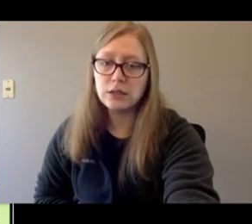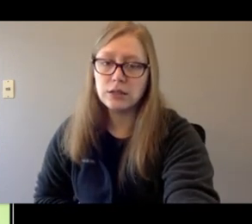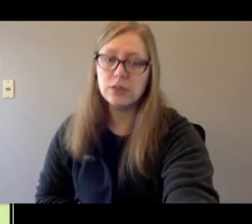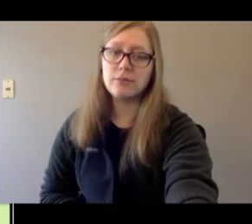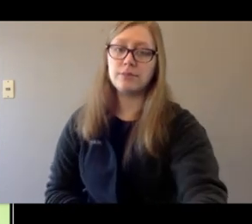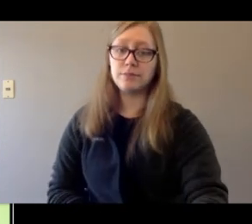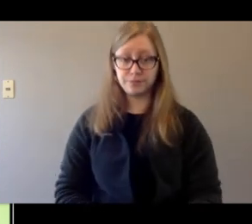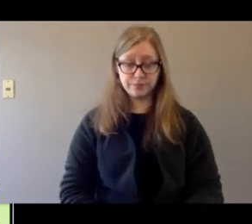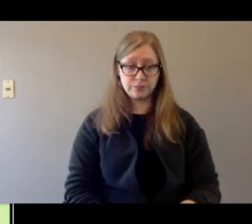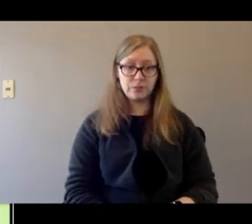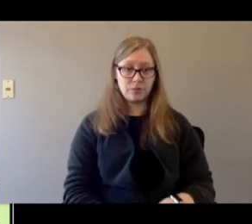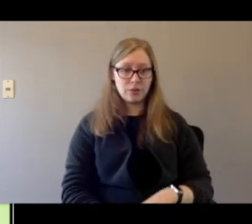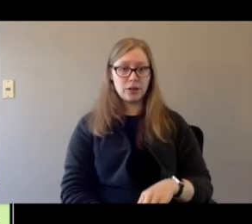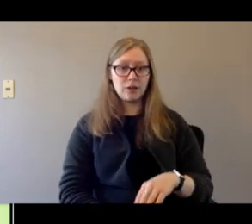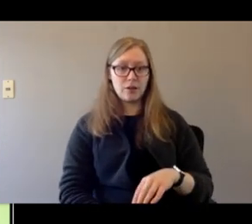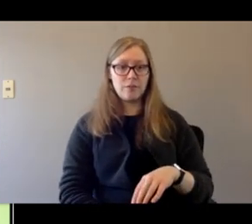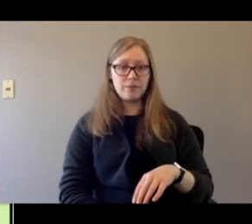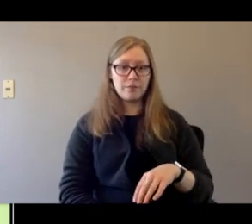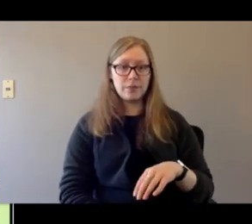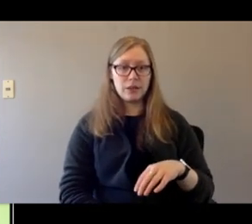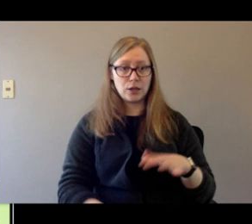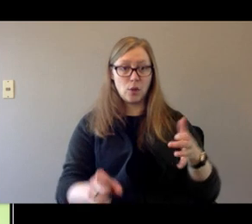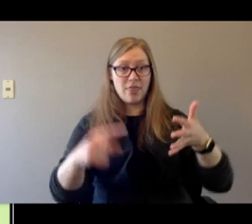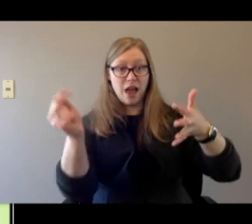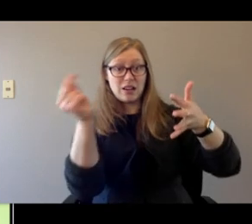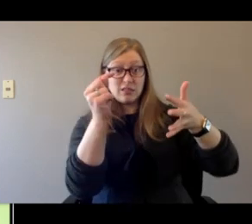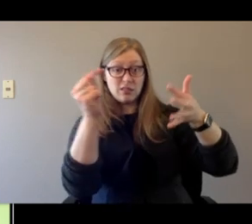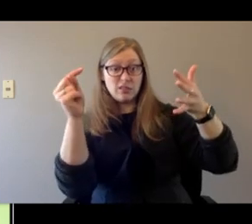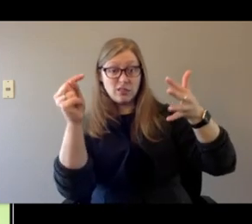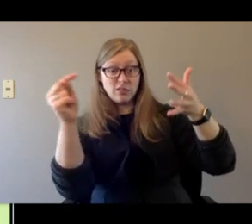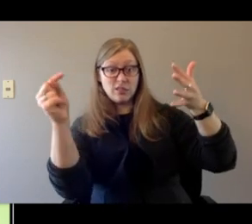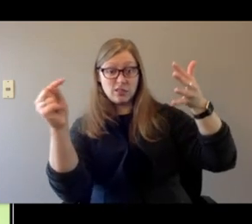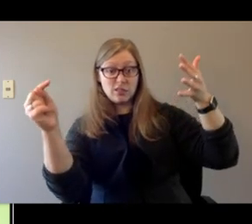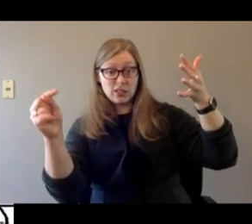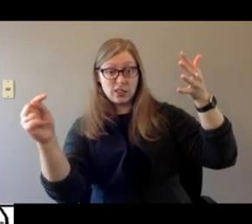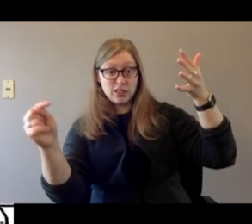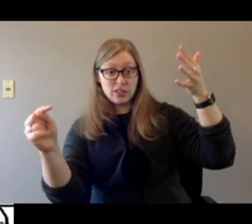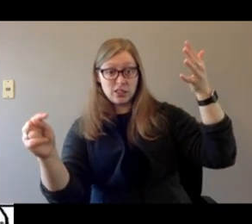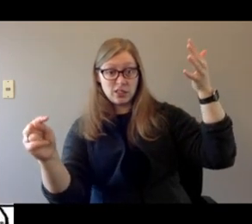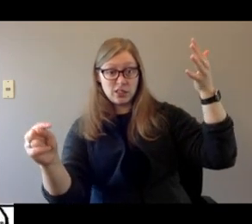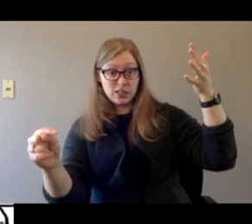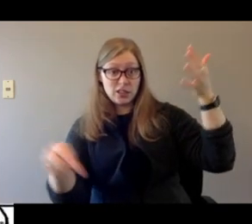by everything or that series that follows. That's a slippery slope.